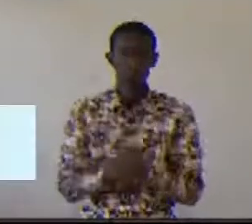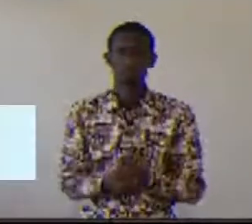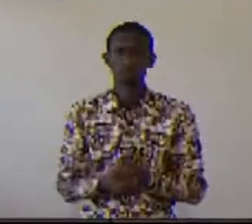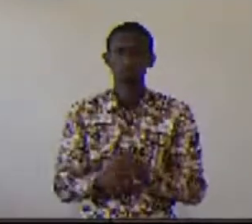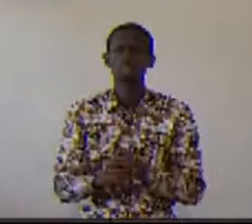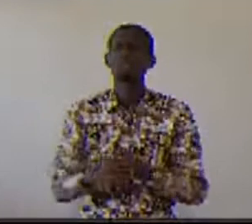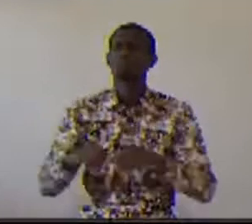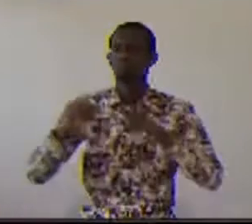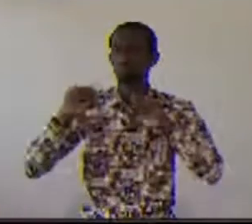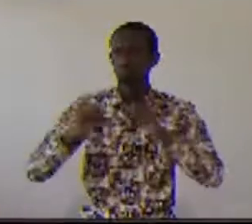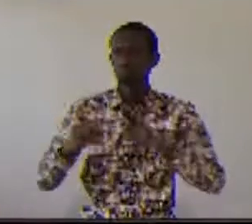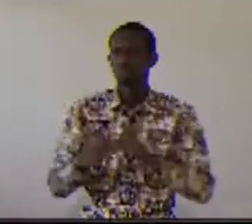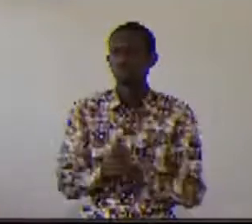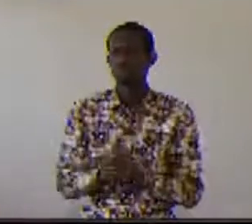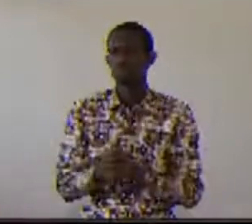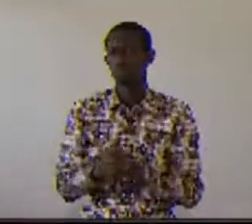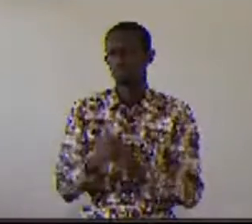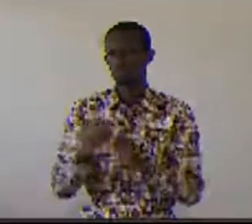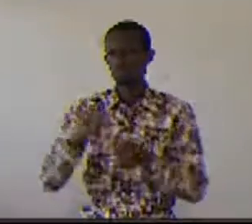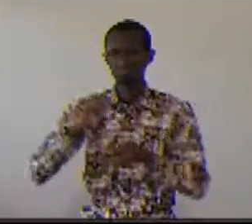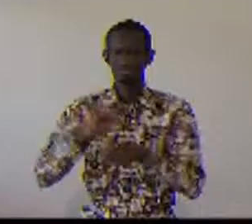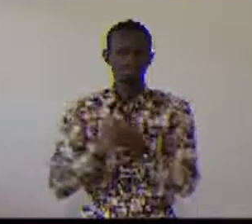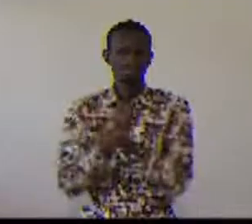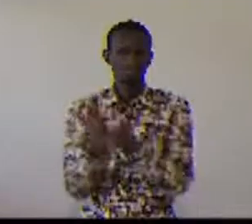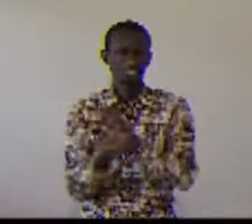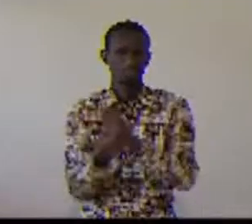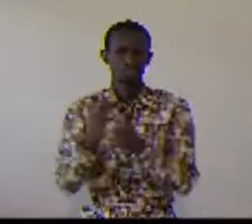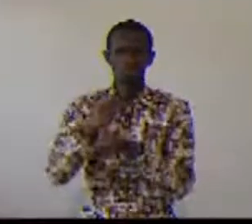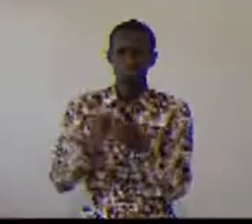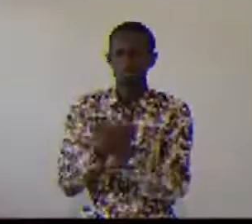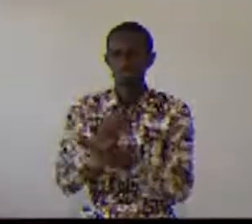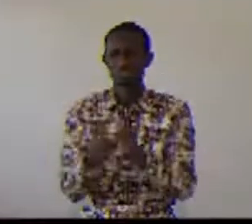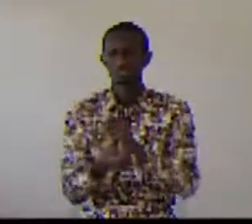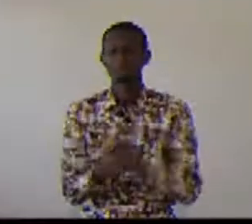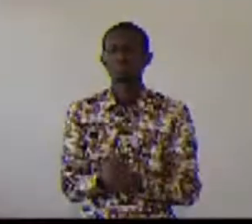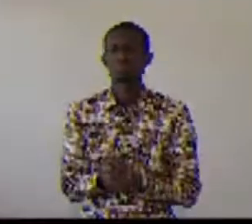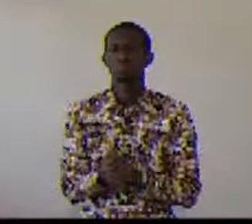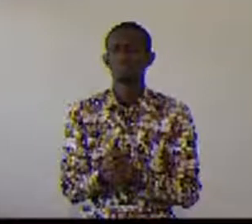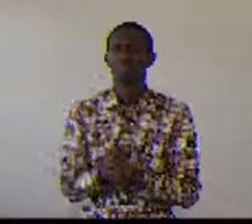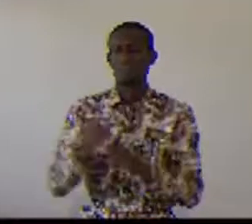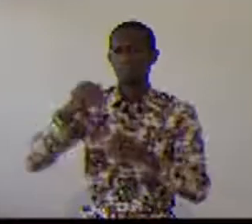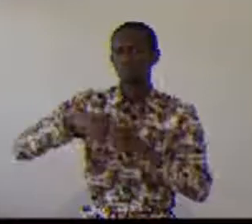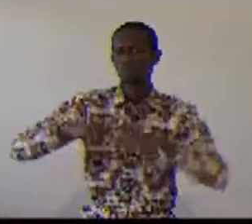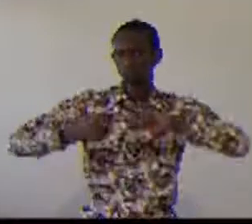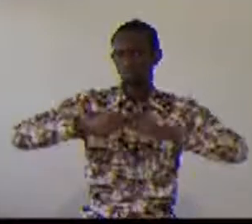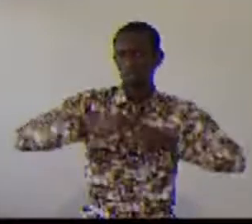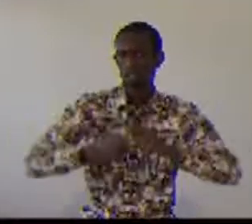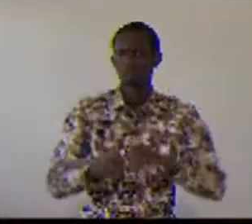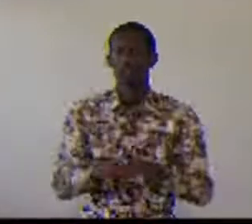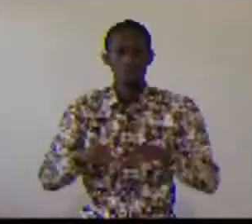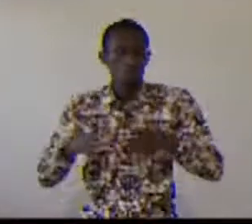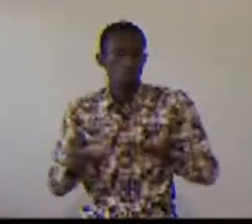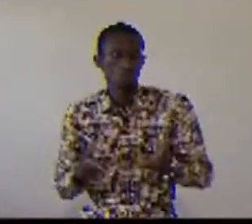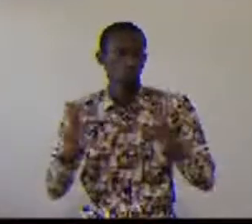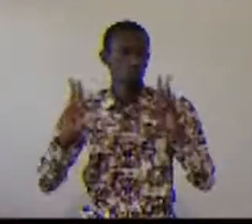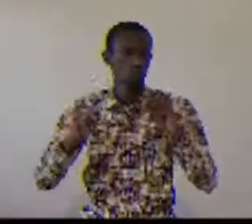the metals and the non-metals. Why? Because metallic character, it shows how